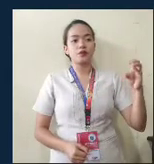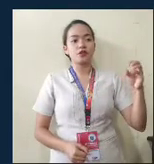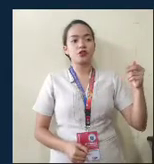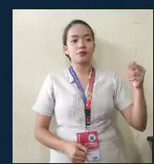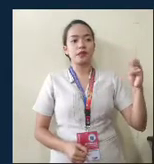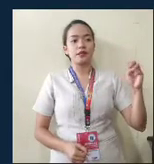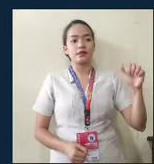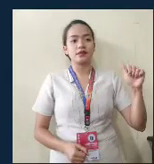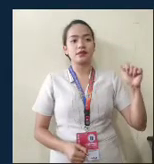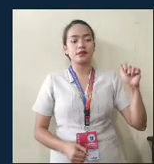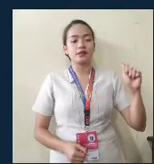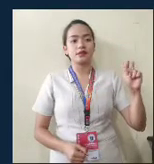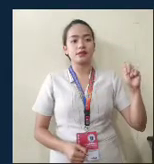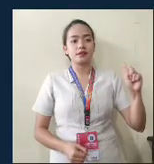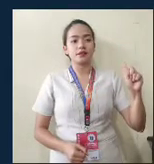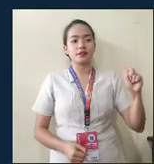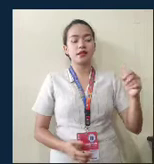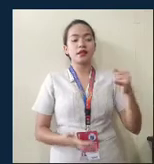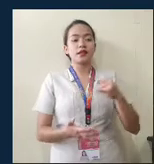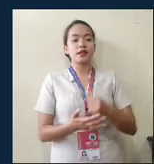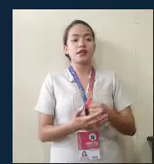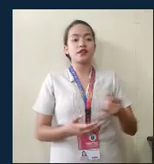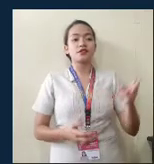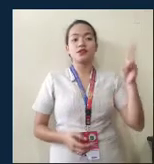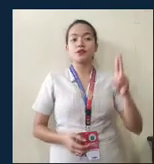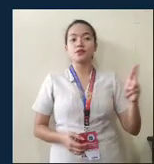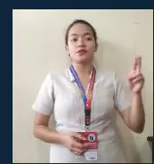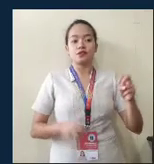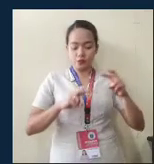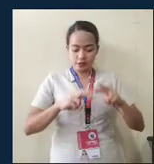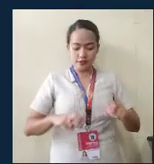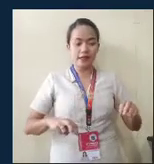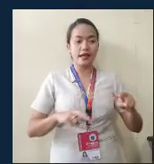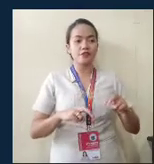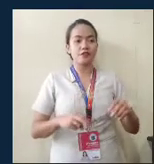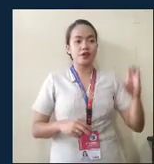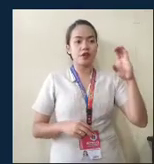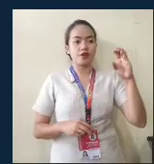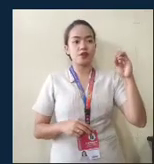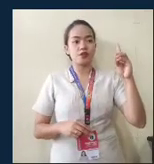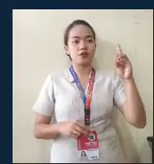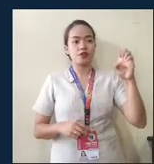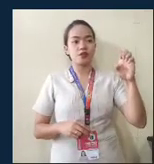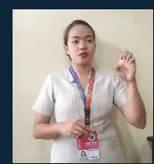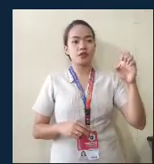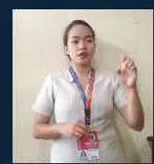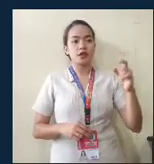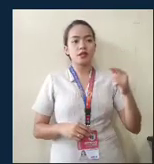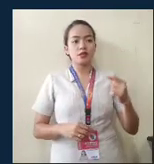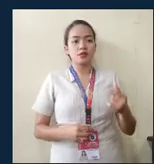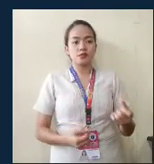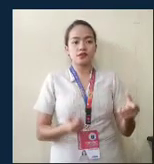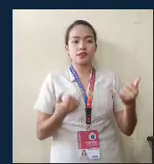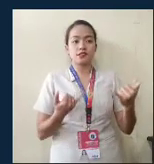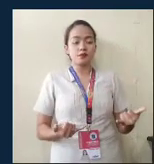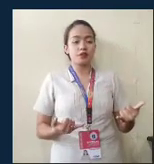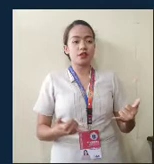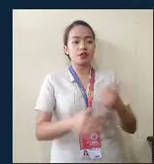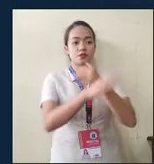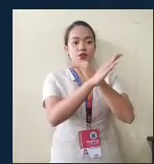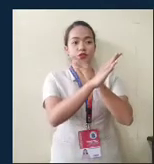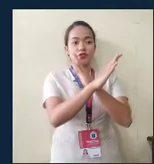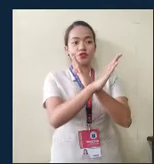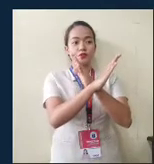code that was generated by a similar German encryption machine, the Enigma,